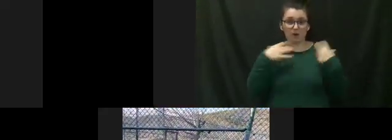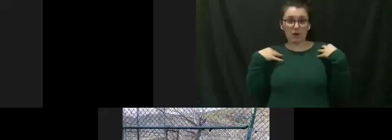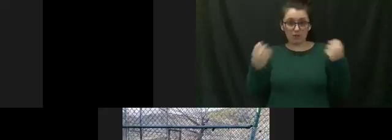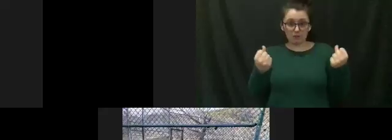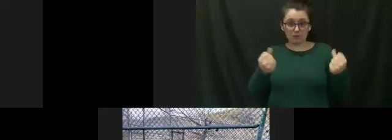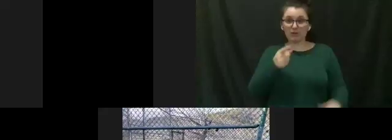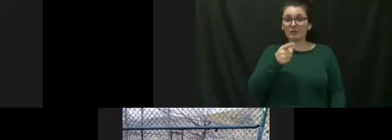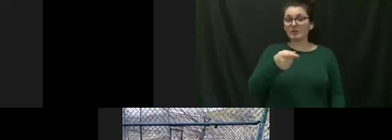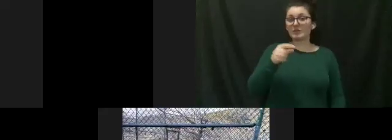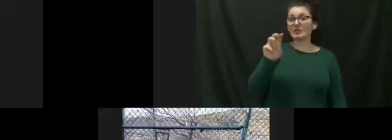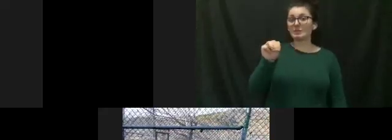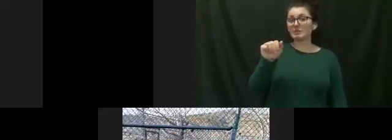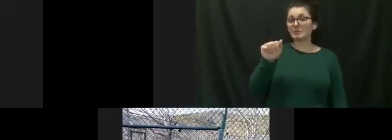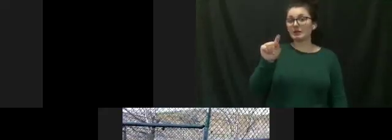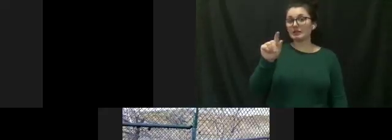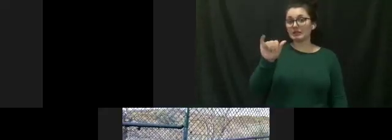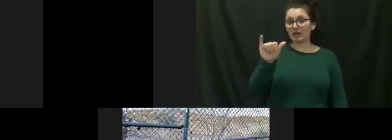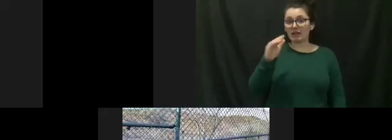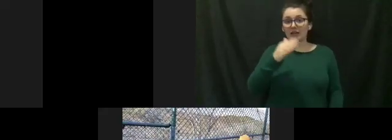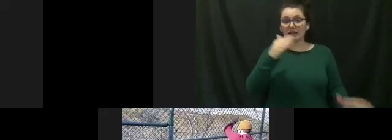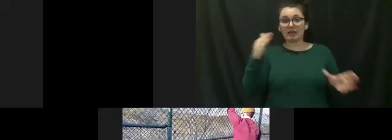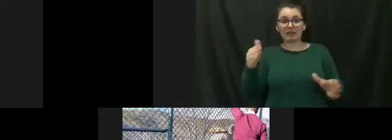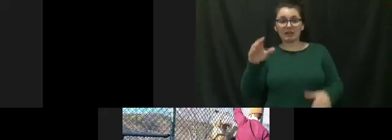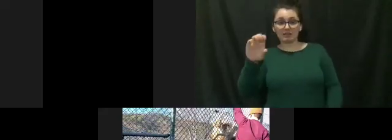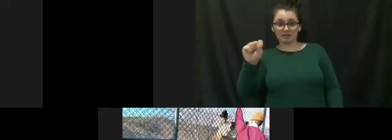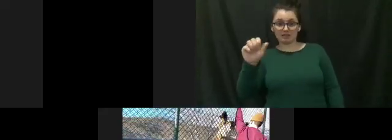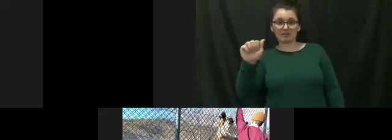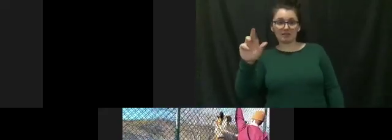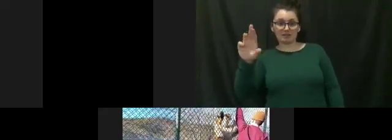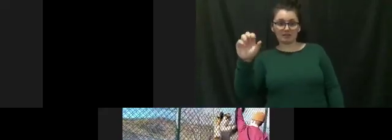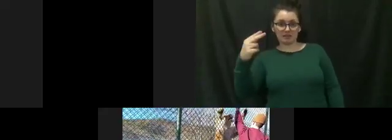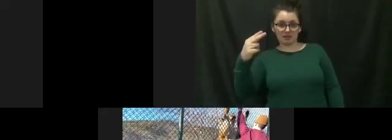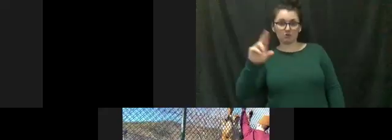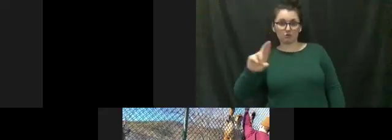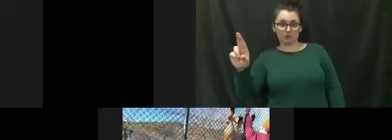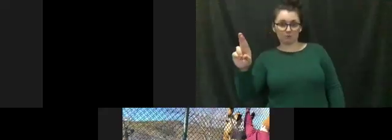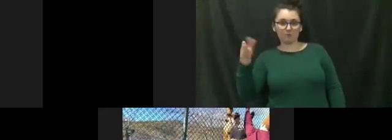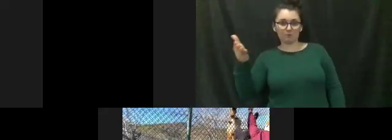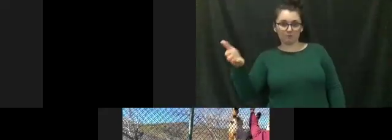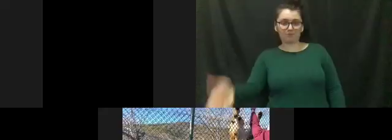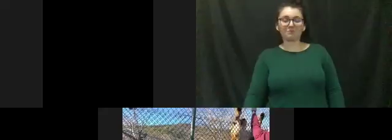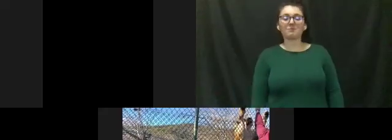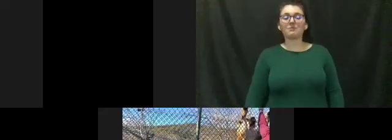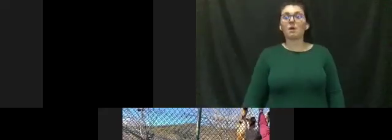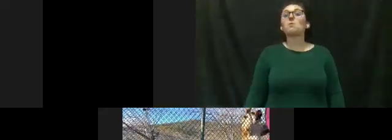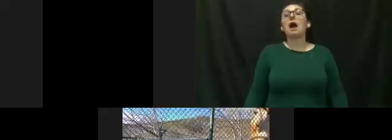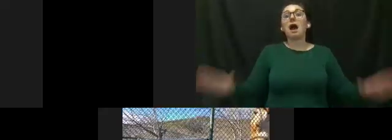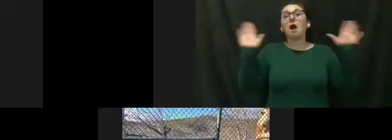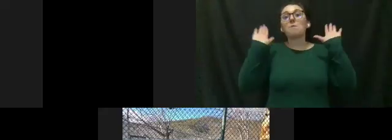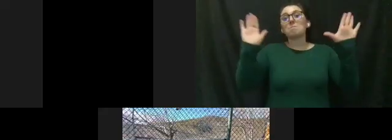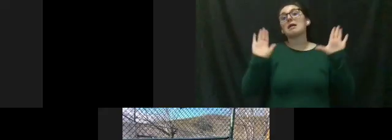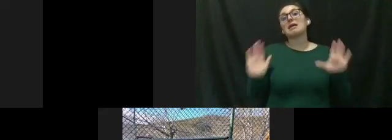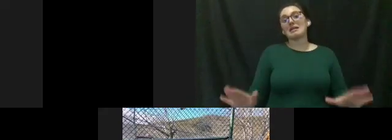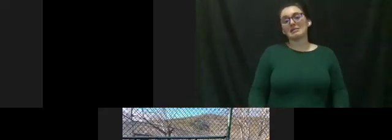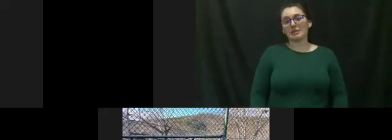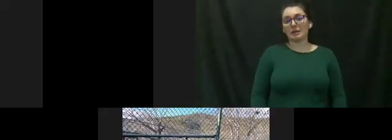front of you, and then to the right is Serafina. Oh my gosh. Amazing. Yeah, but these guys are